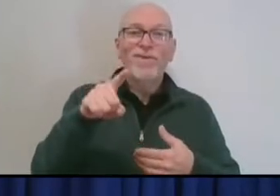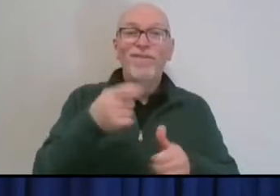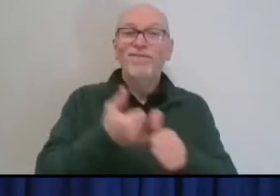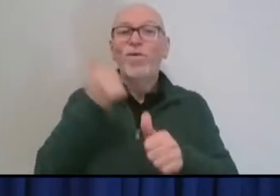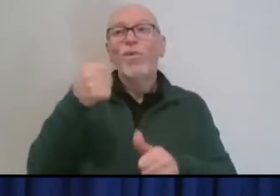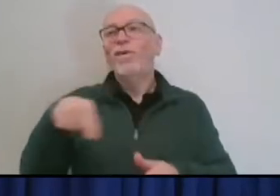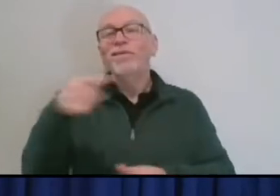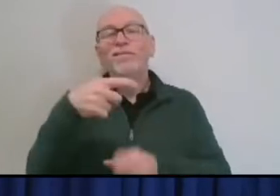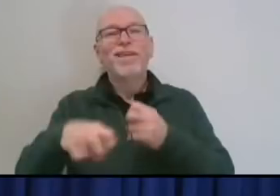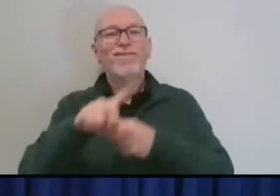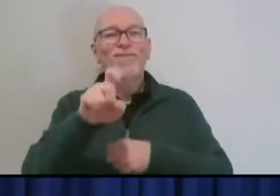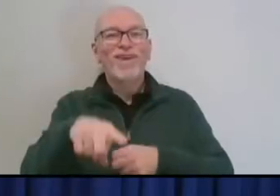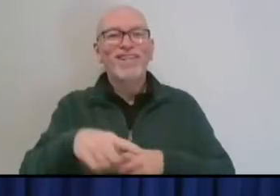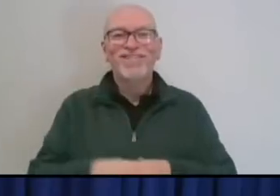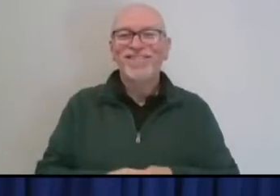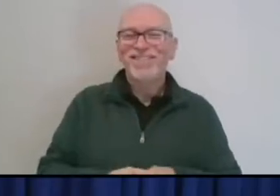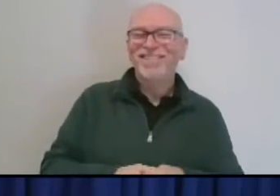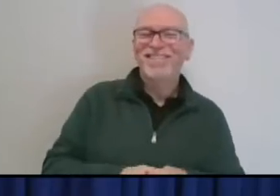question today.